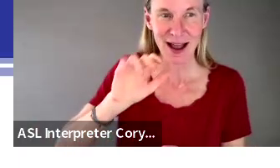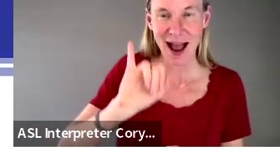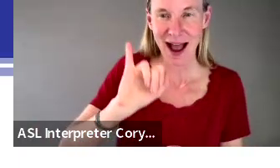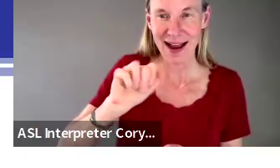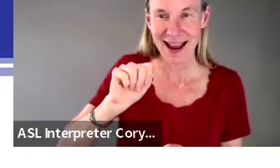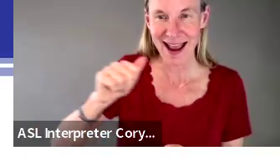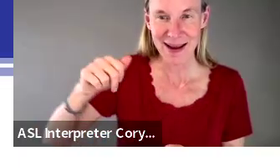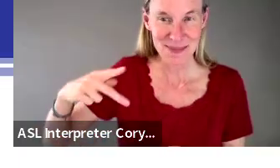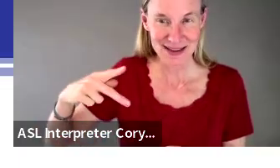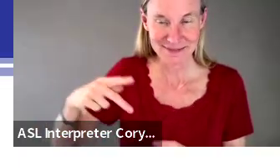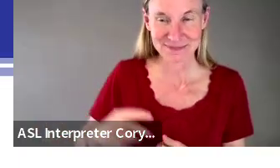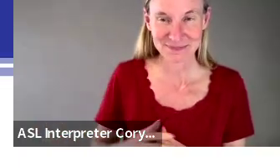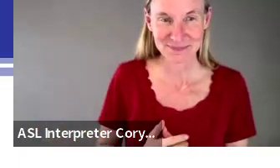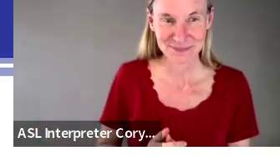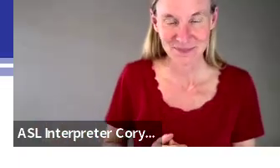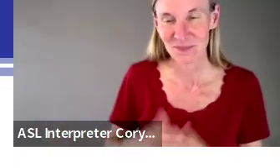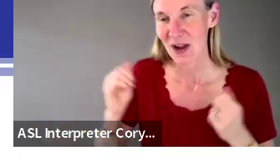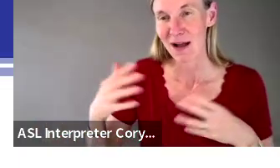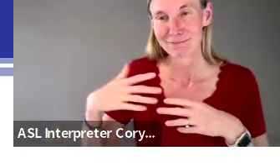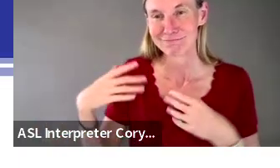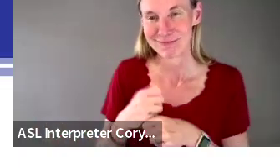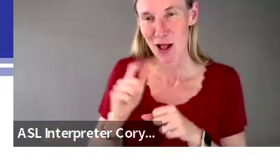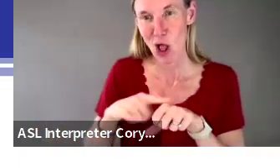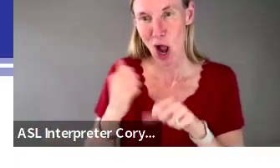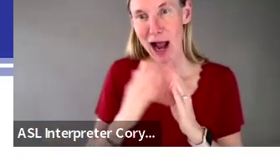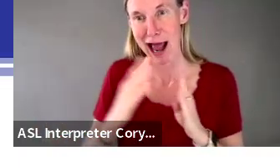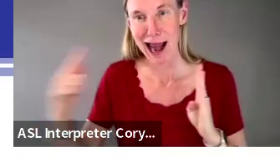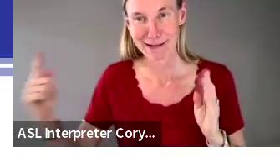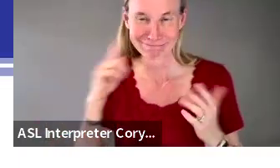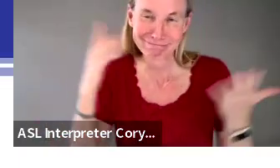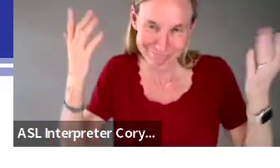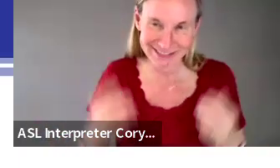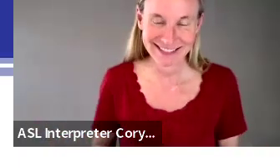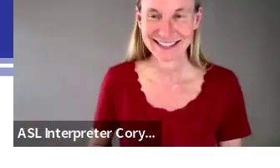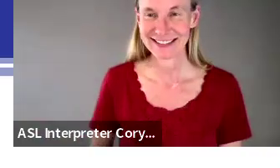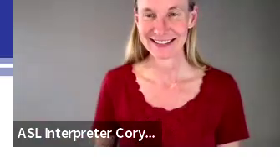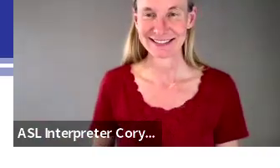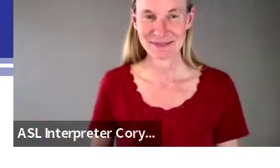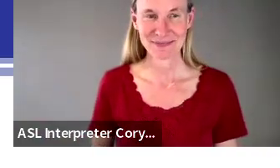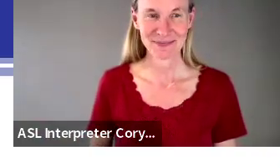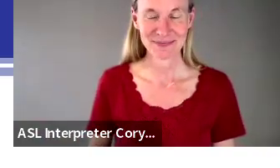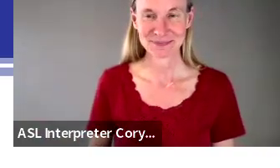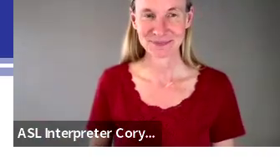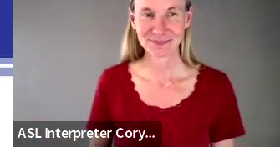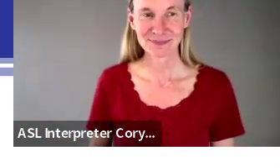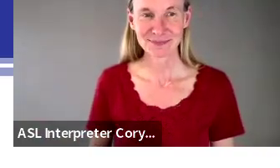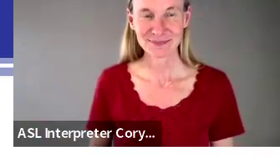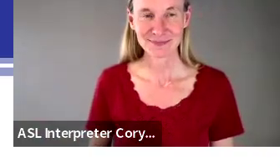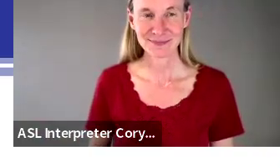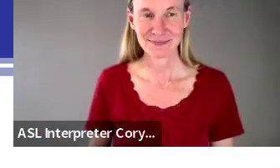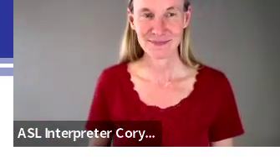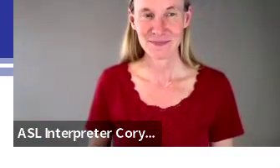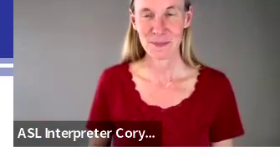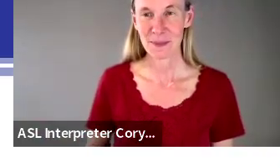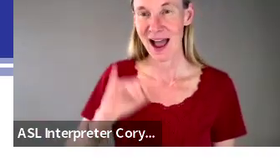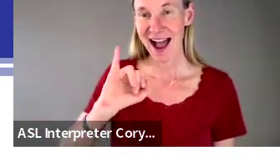Professionals. Yes, all these acronyms are very long. And so the